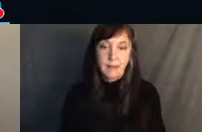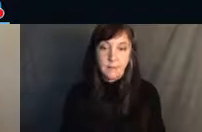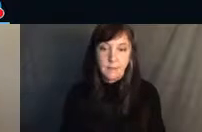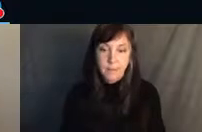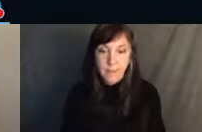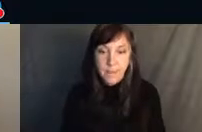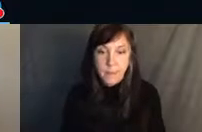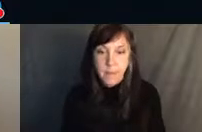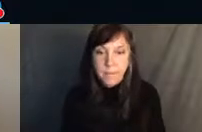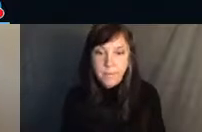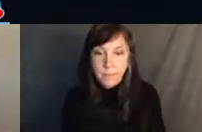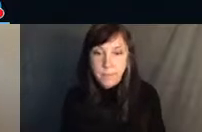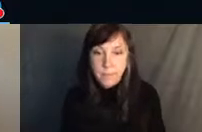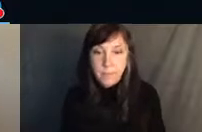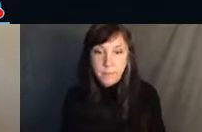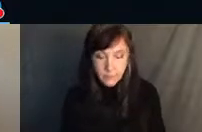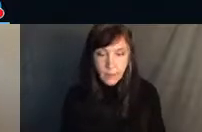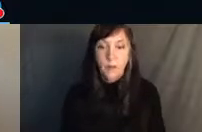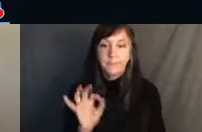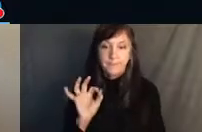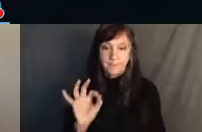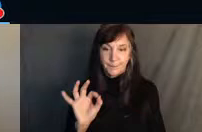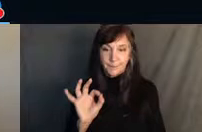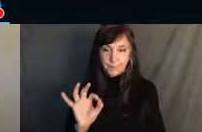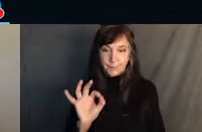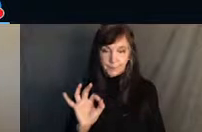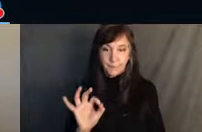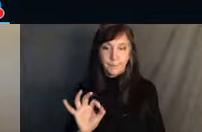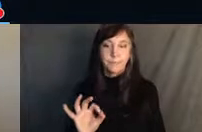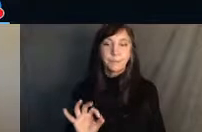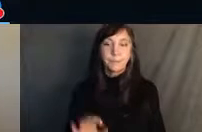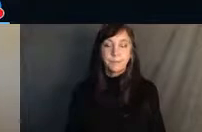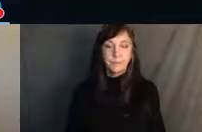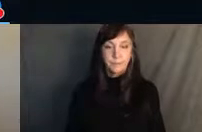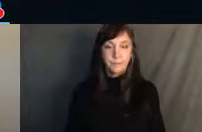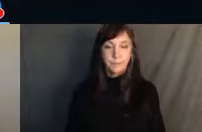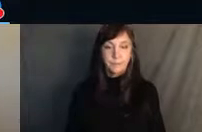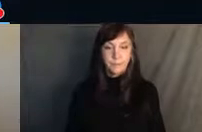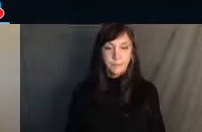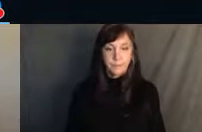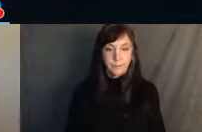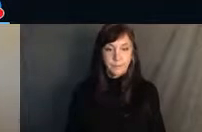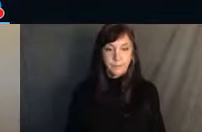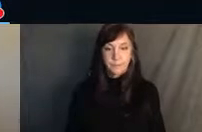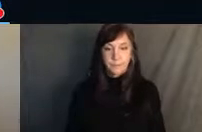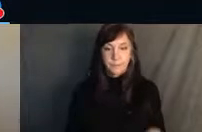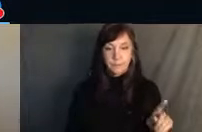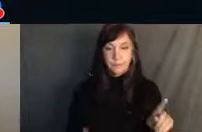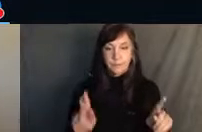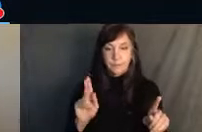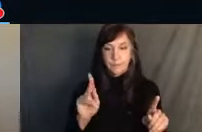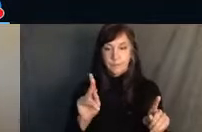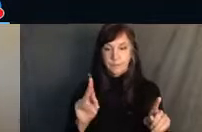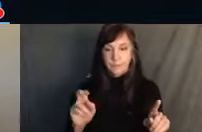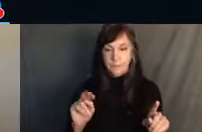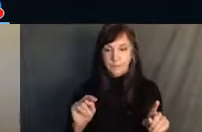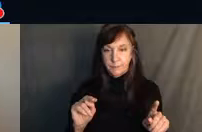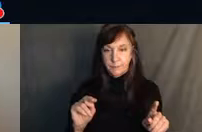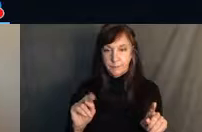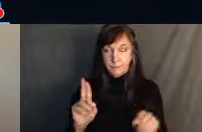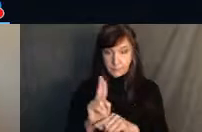Yes, I can. Okay, perfect. And you know what? One other thing, because we're using